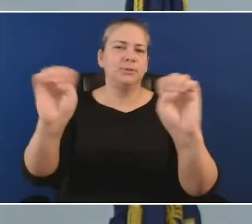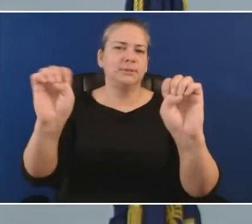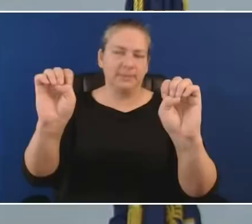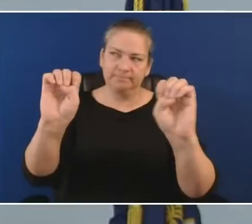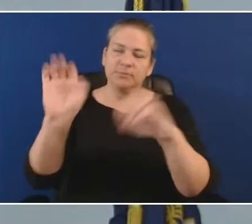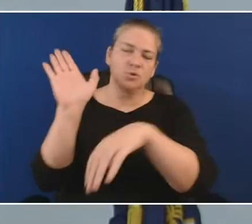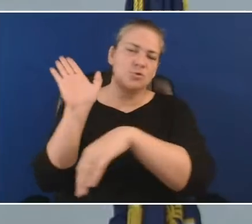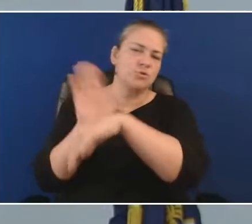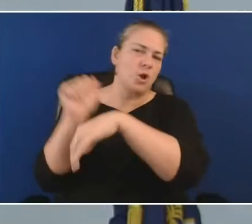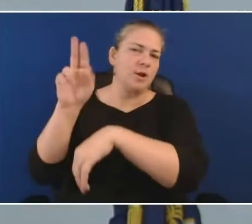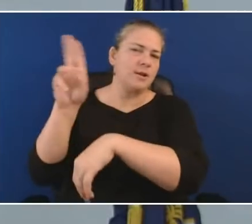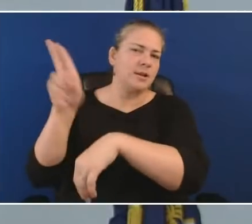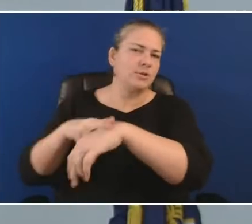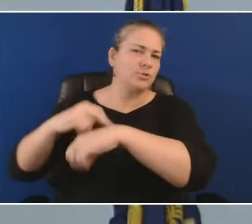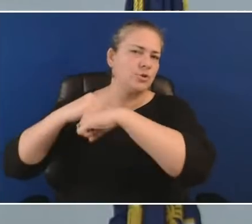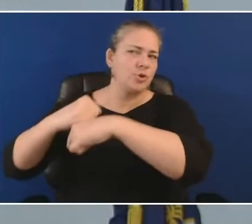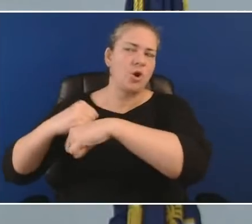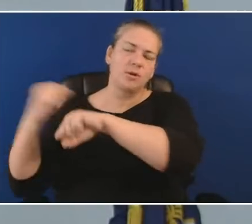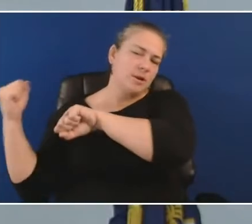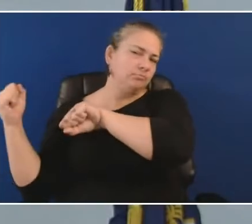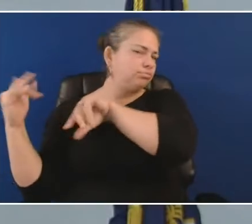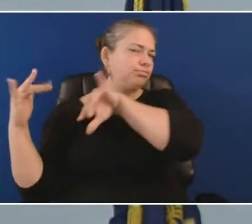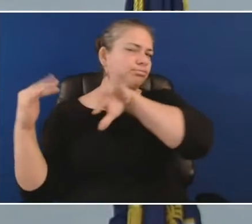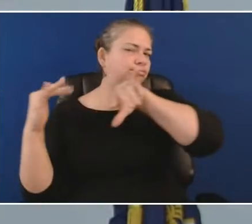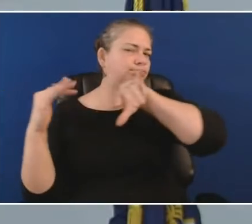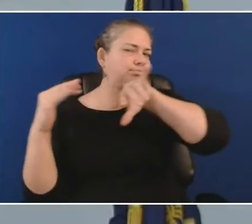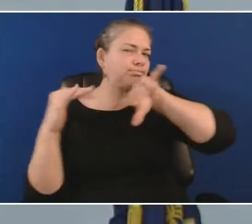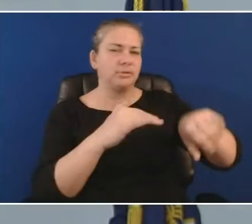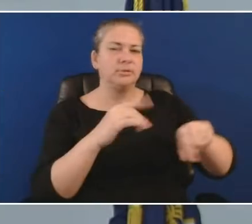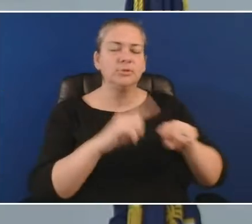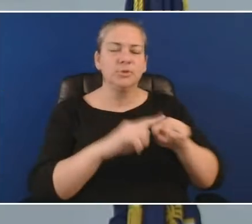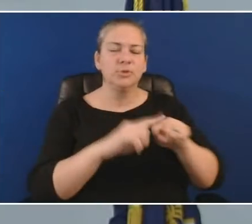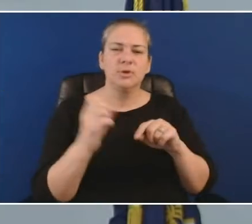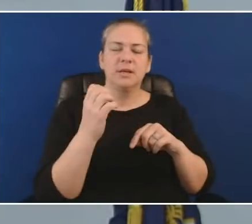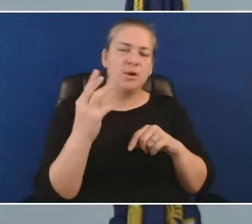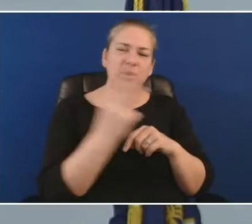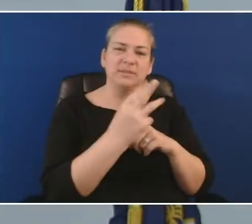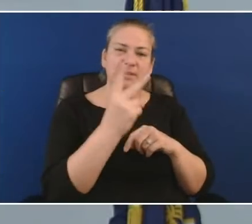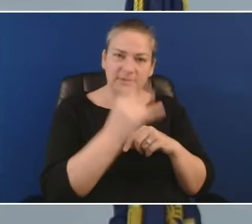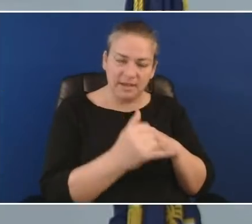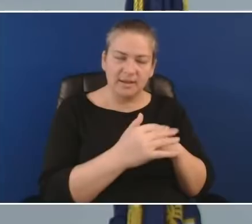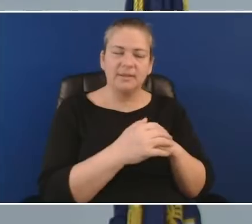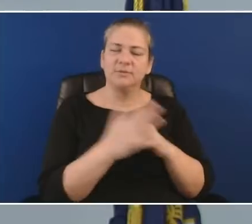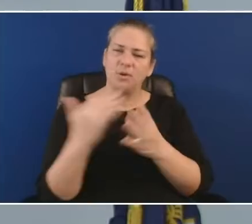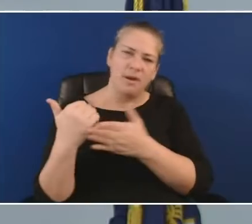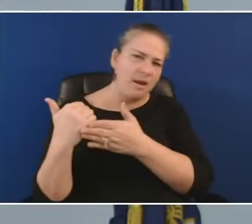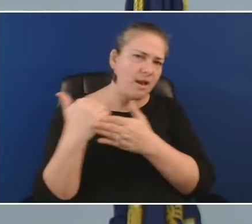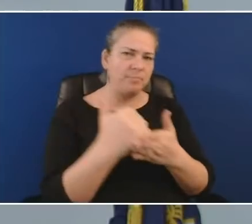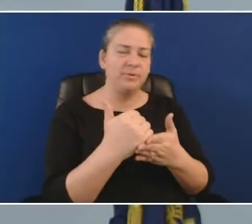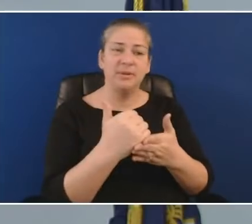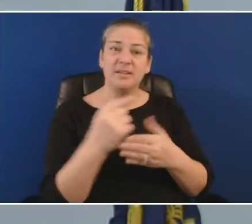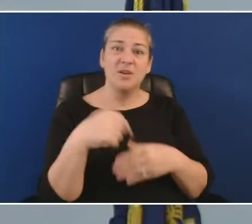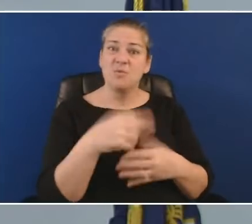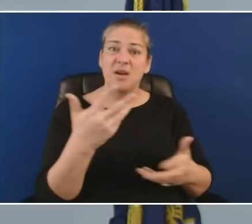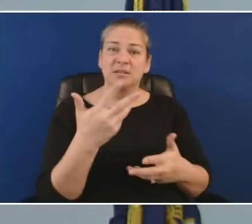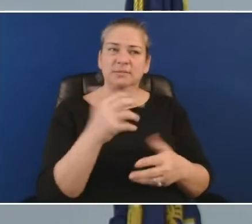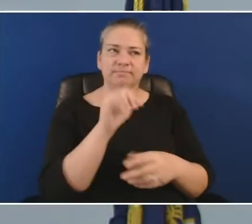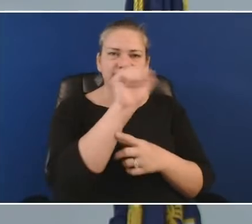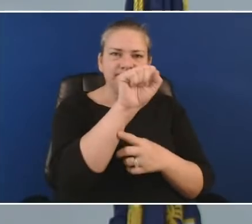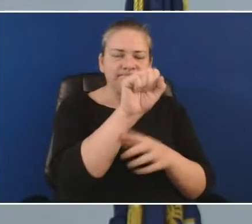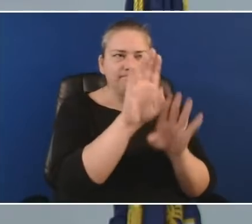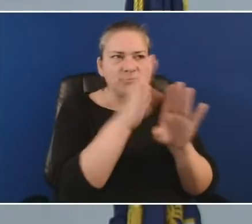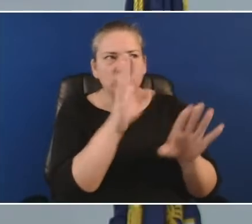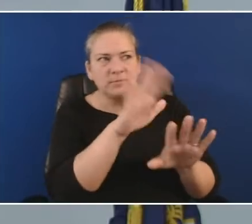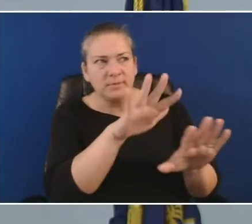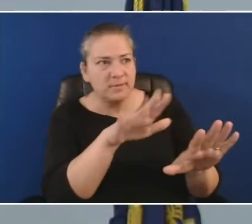now hundreds deploying all over Kentucky to help going door to door, see if we can find people,